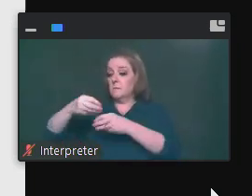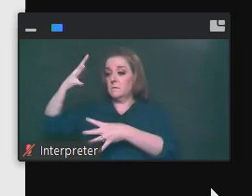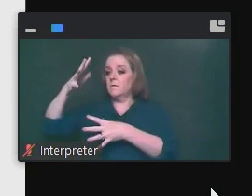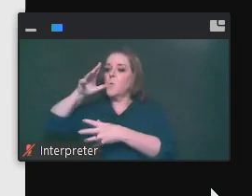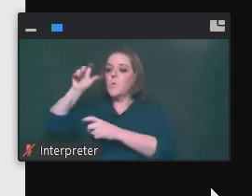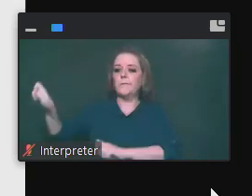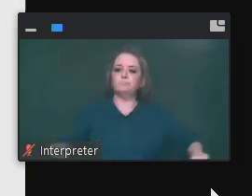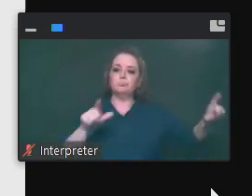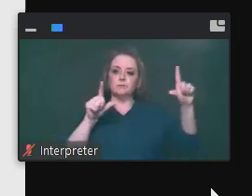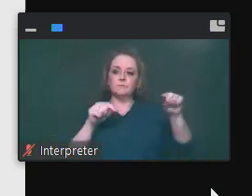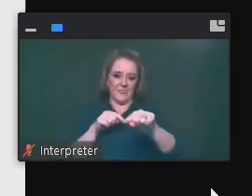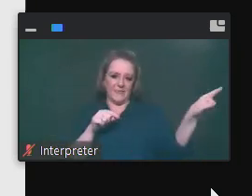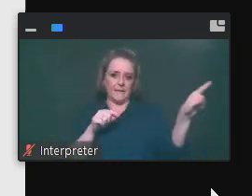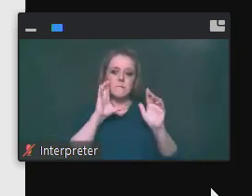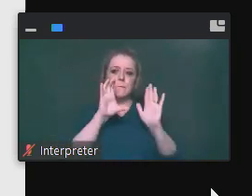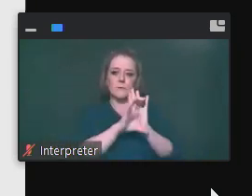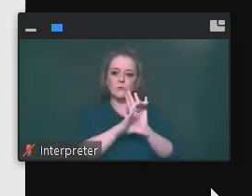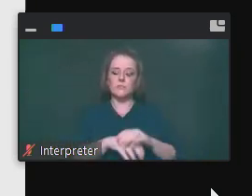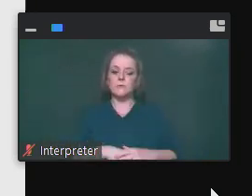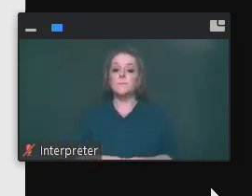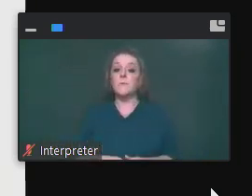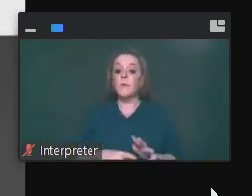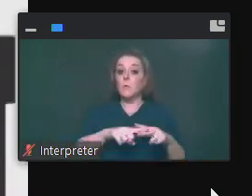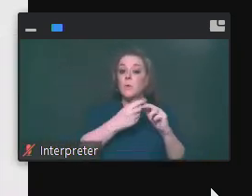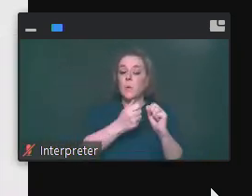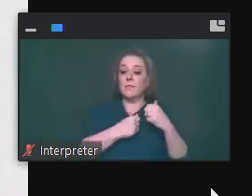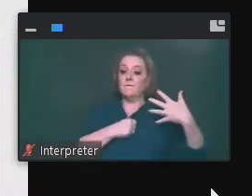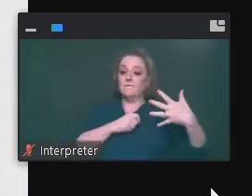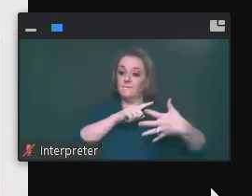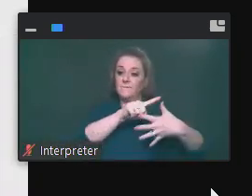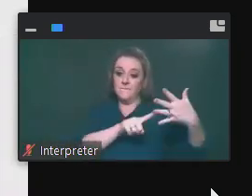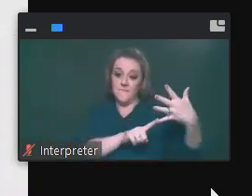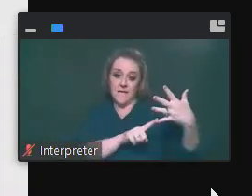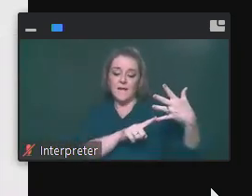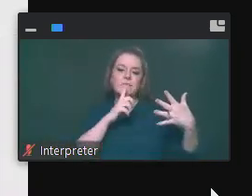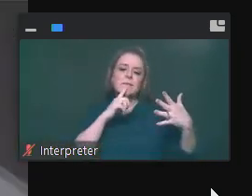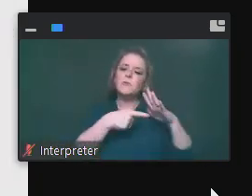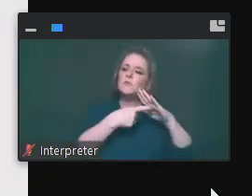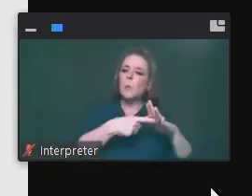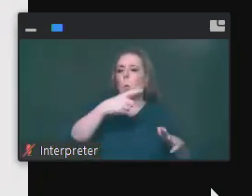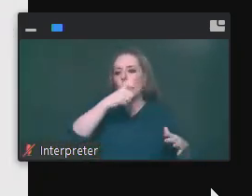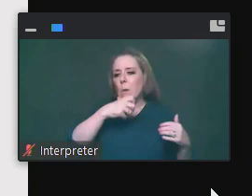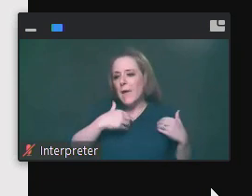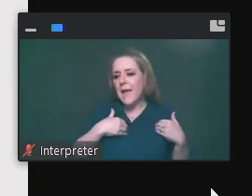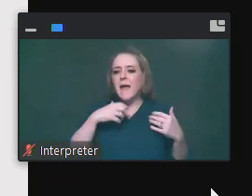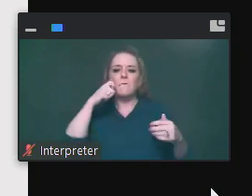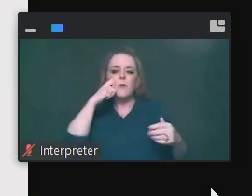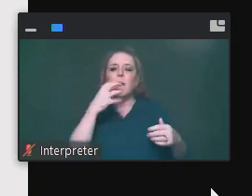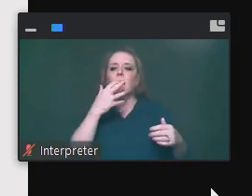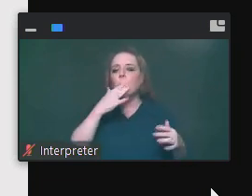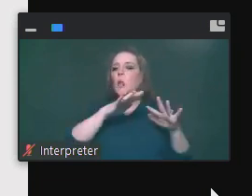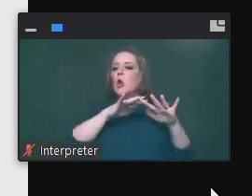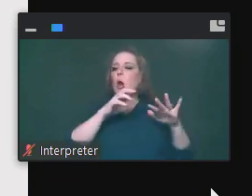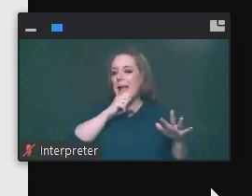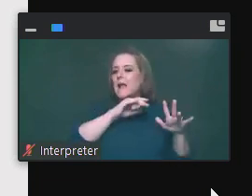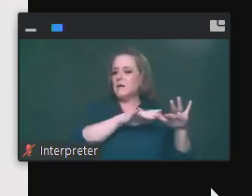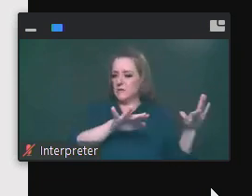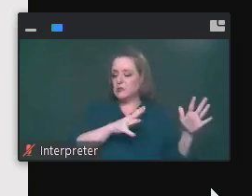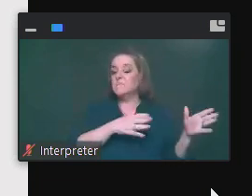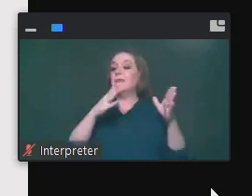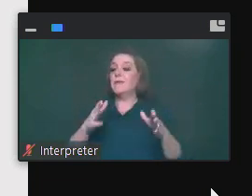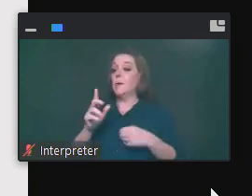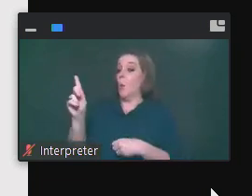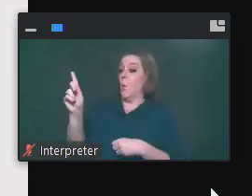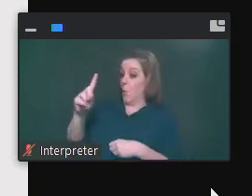data, we start with 5 slides that are demographic data, and then some geographic data about